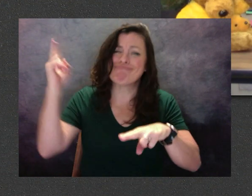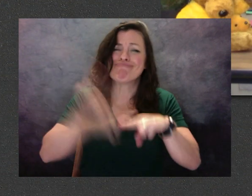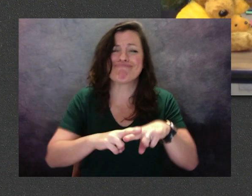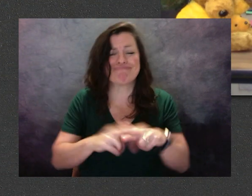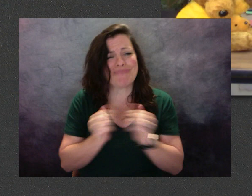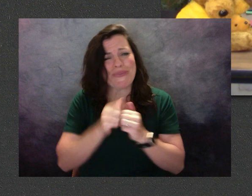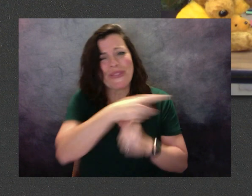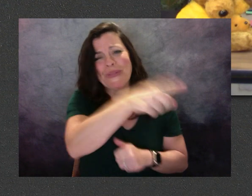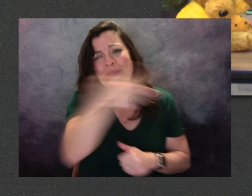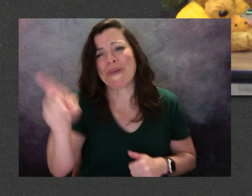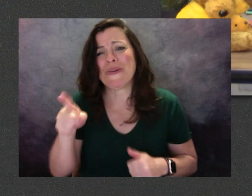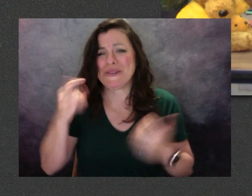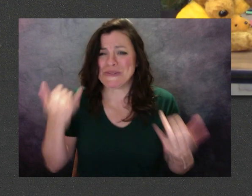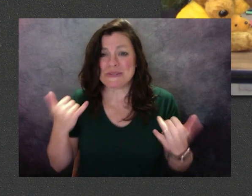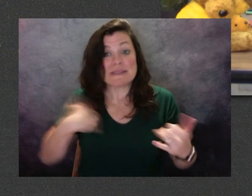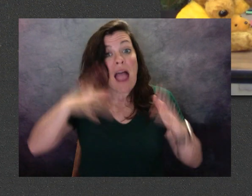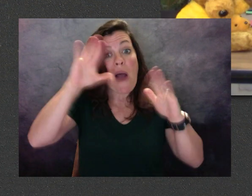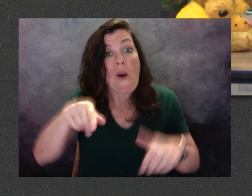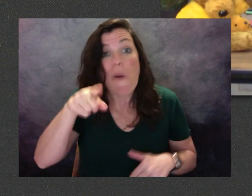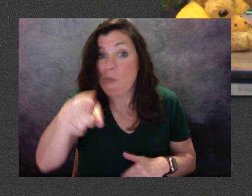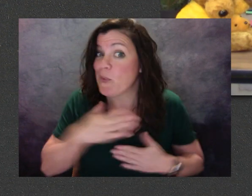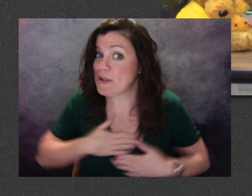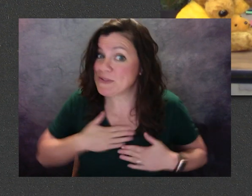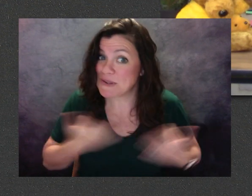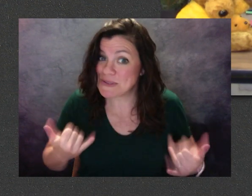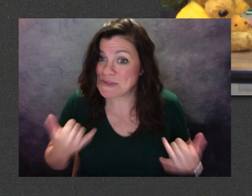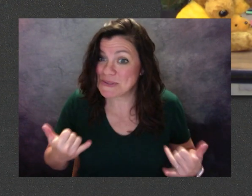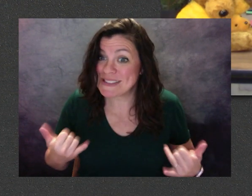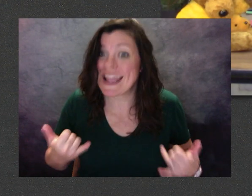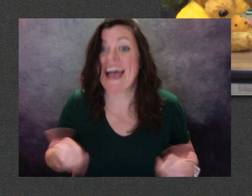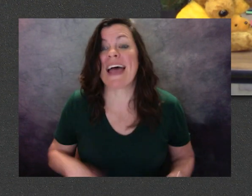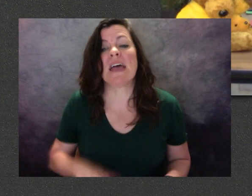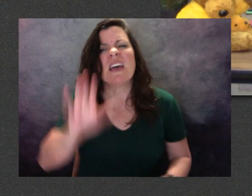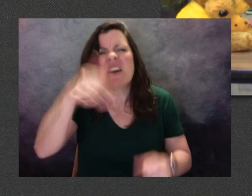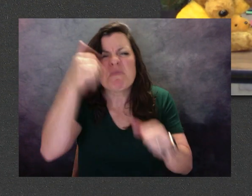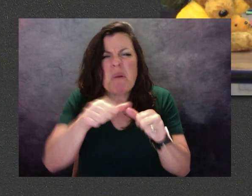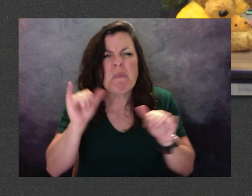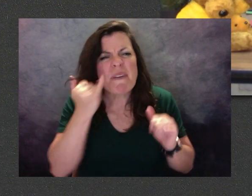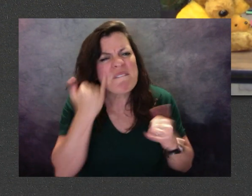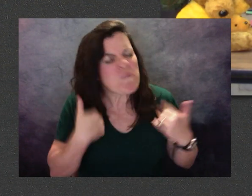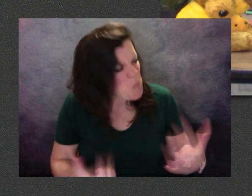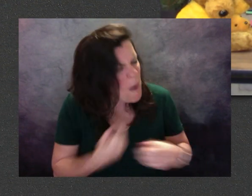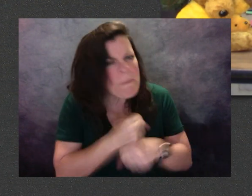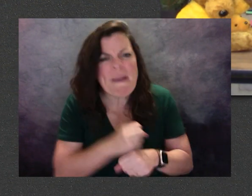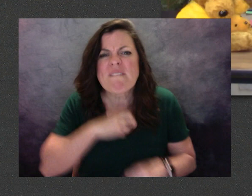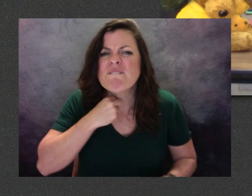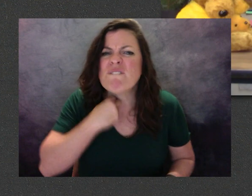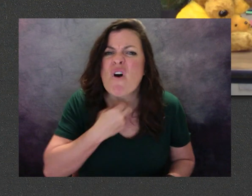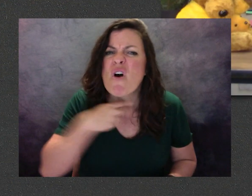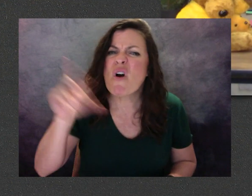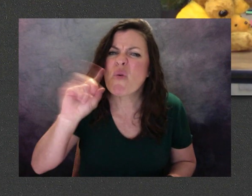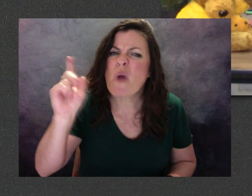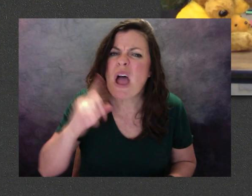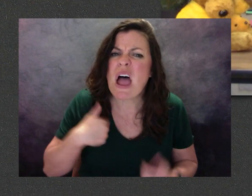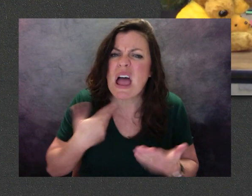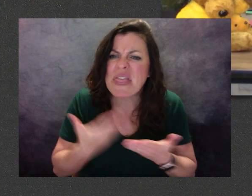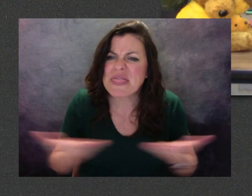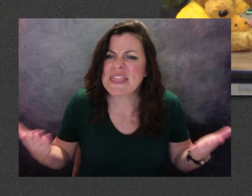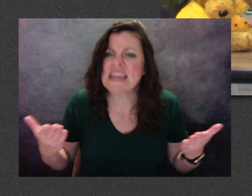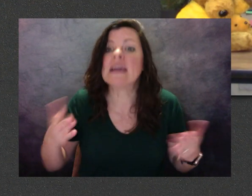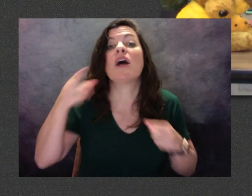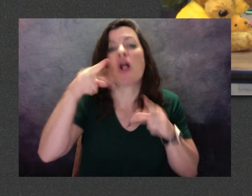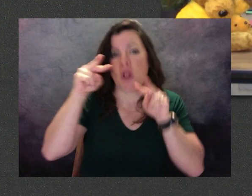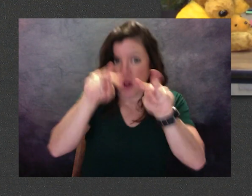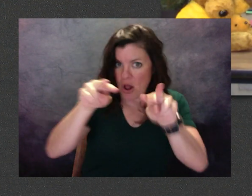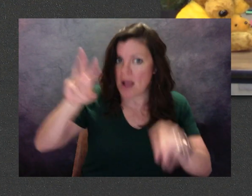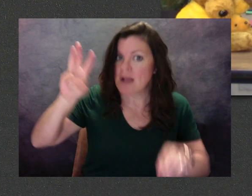to go look up these materials for this craft again, don't forget to go to WQLN.org where you can find this frog